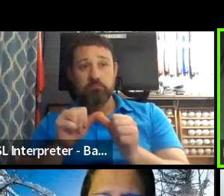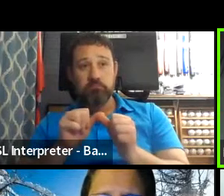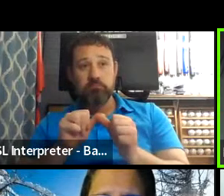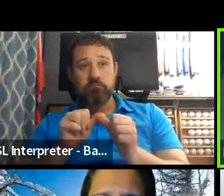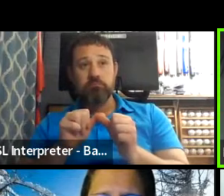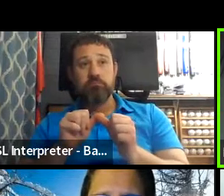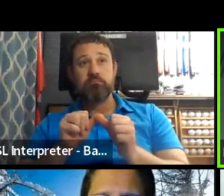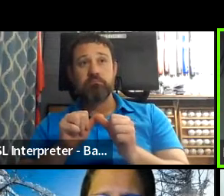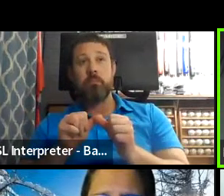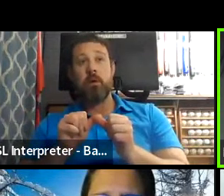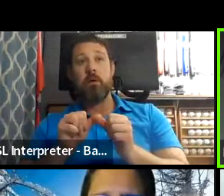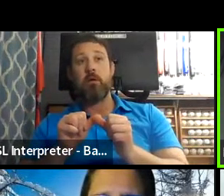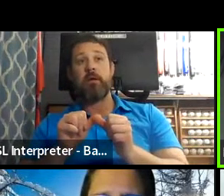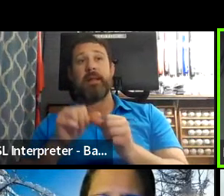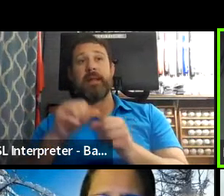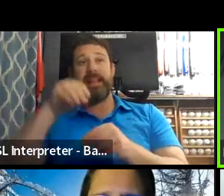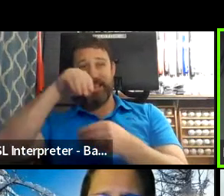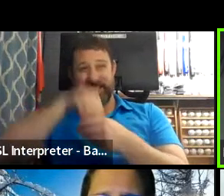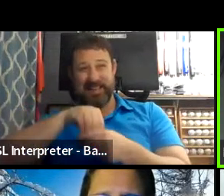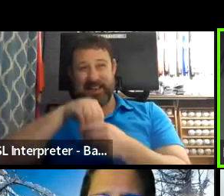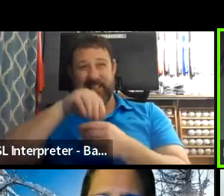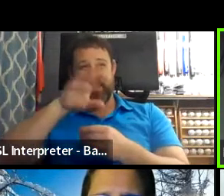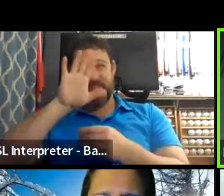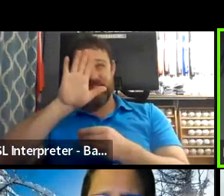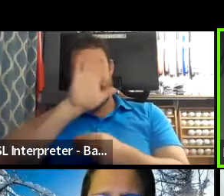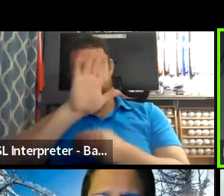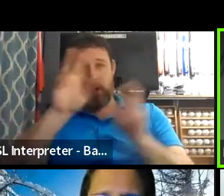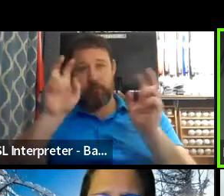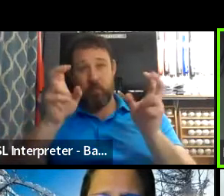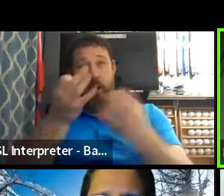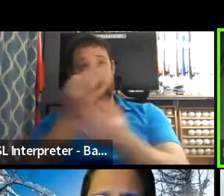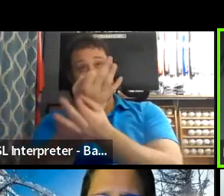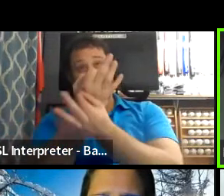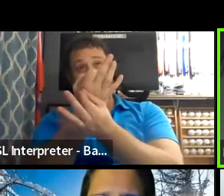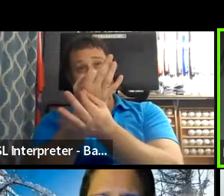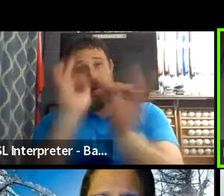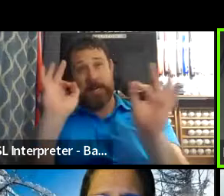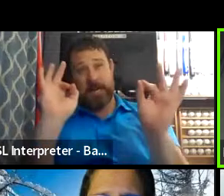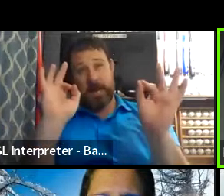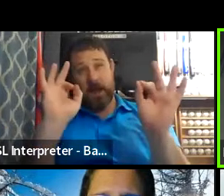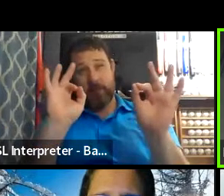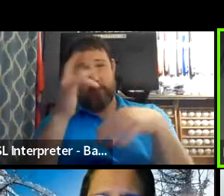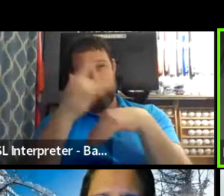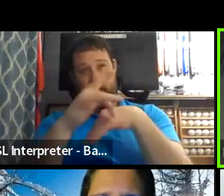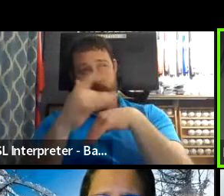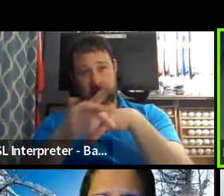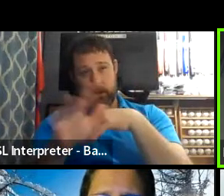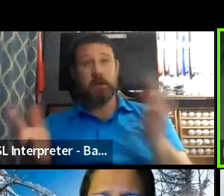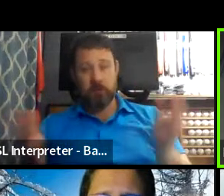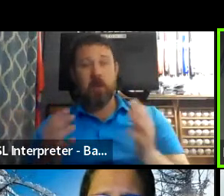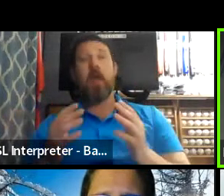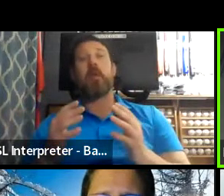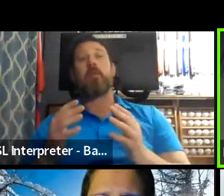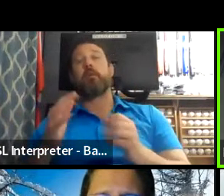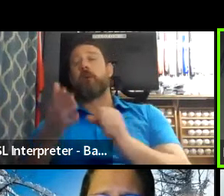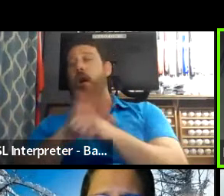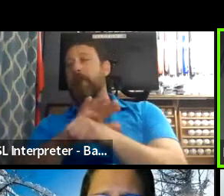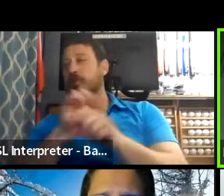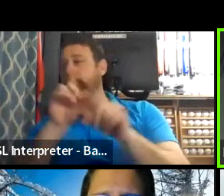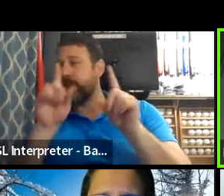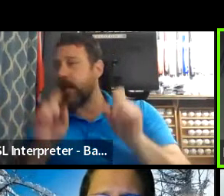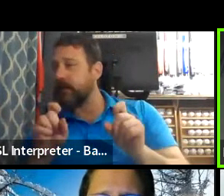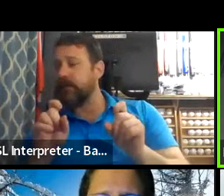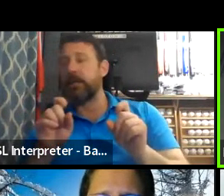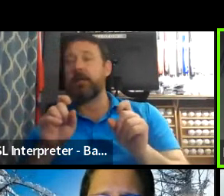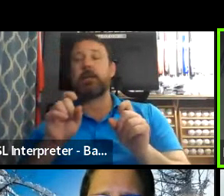free state. And then also, you know, the coverage of the testing of vaccines